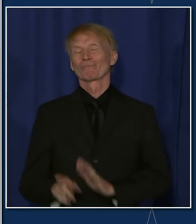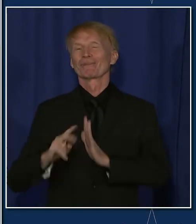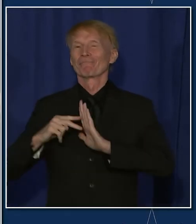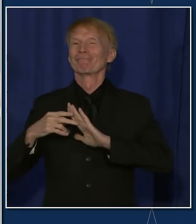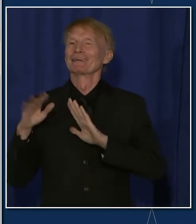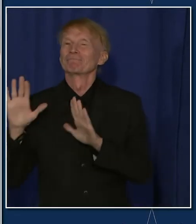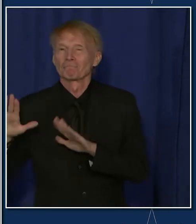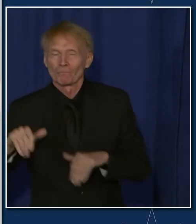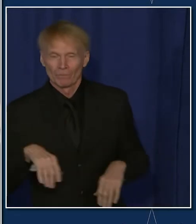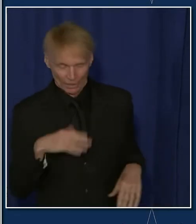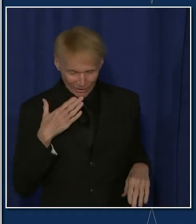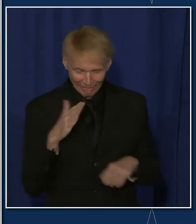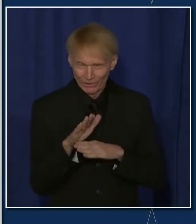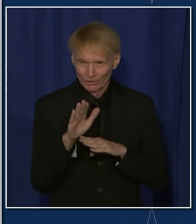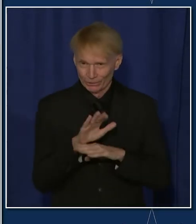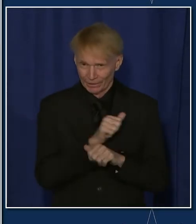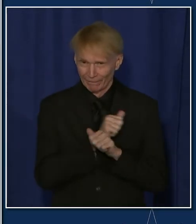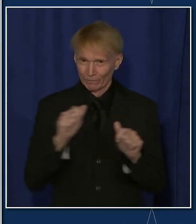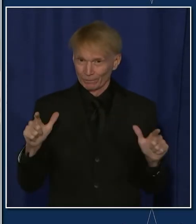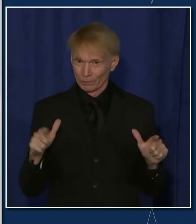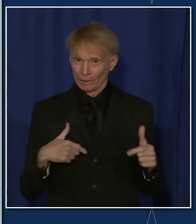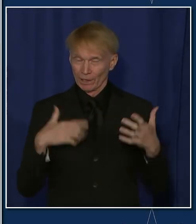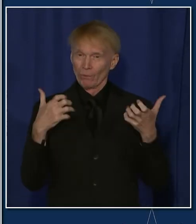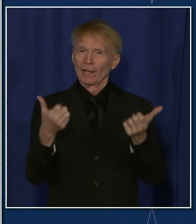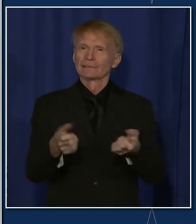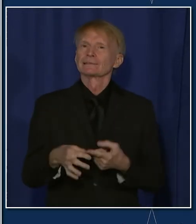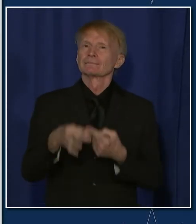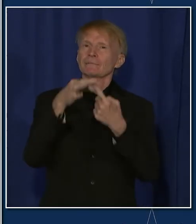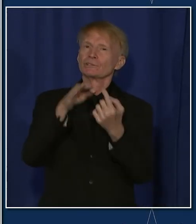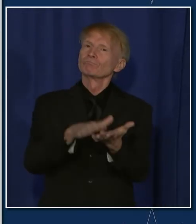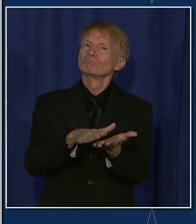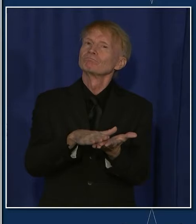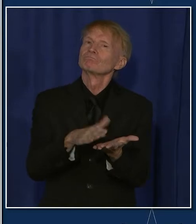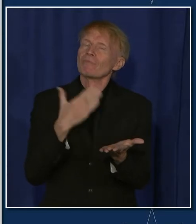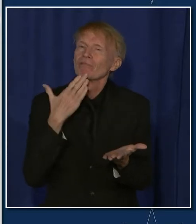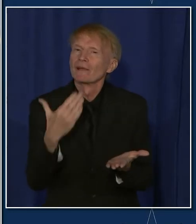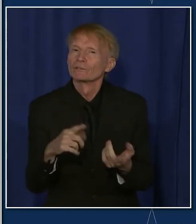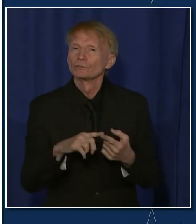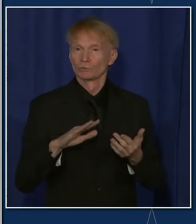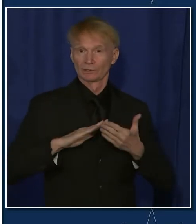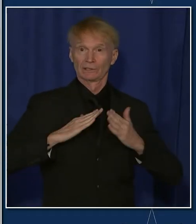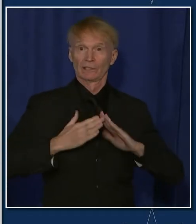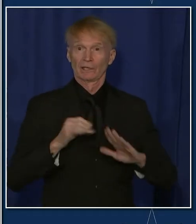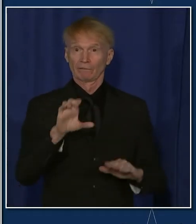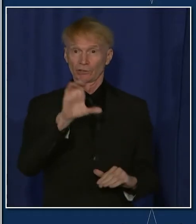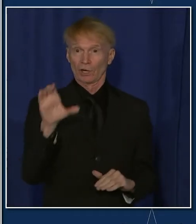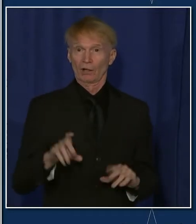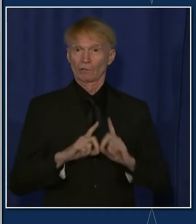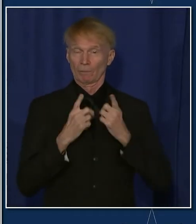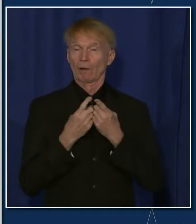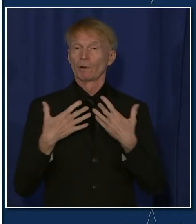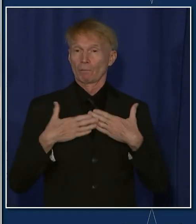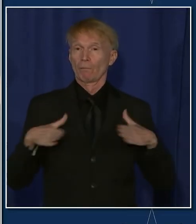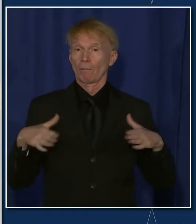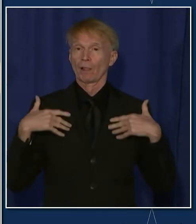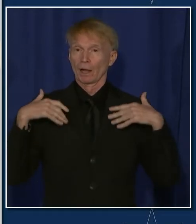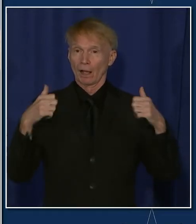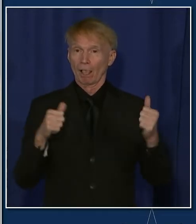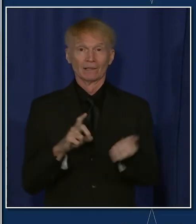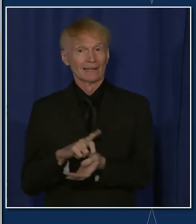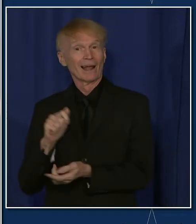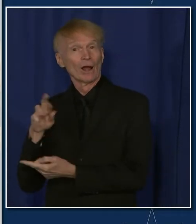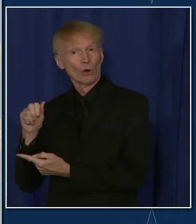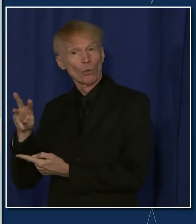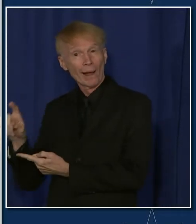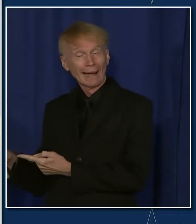Good afternoon, everyone, and I want to give a special thanks to the City of Chicago Department of Public Health, Dr. Arwady,